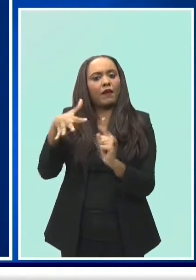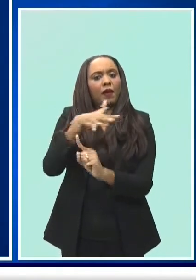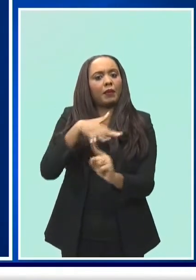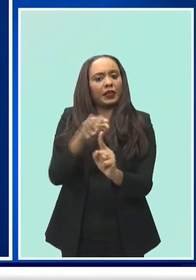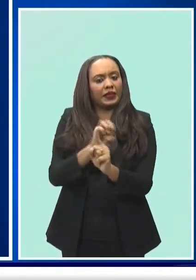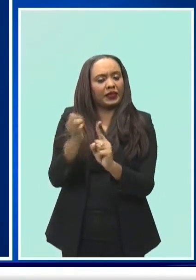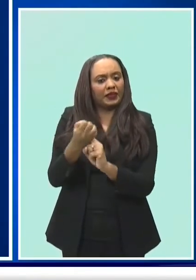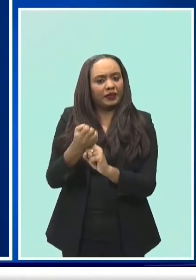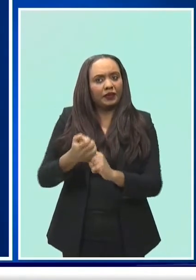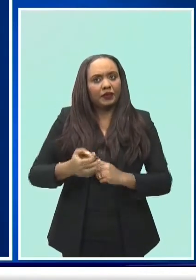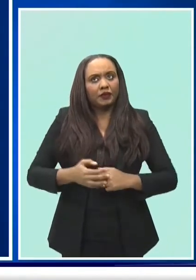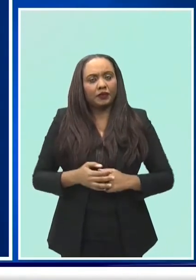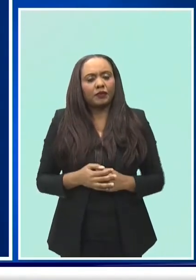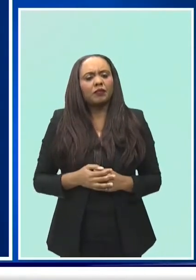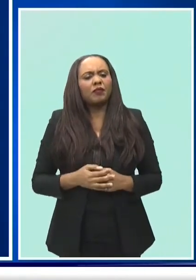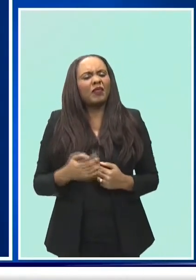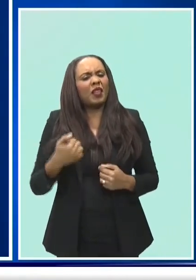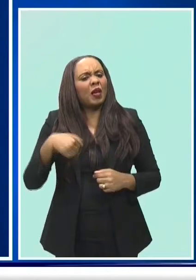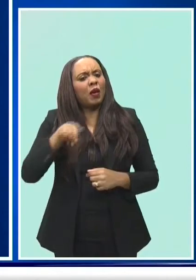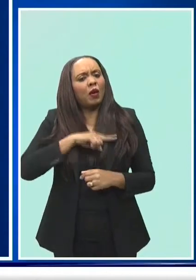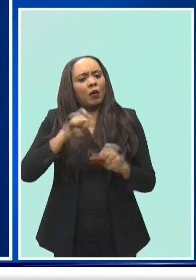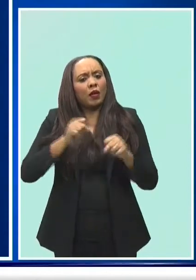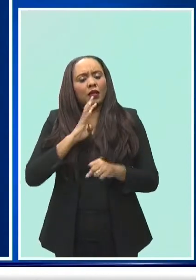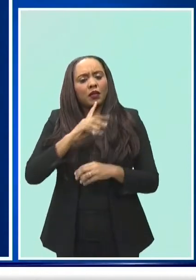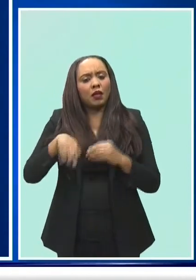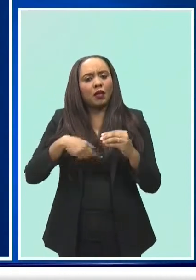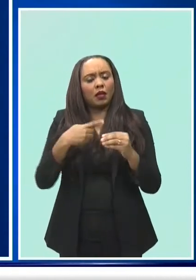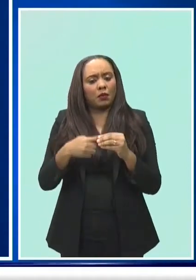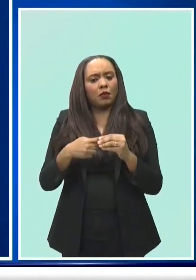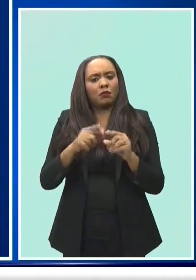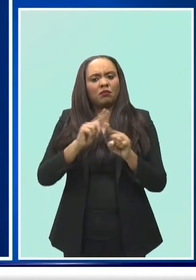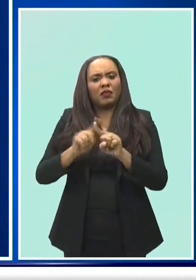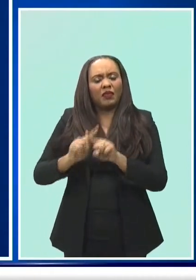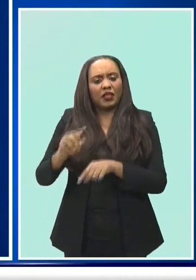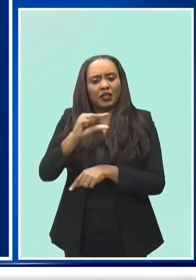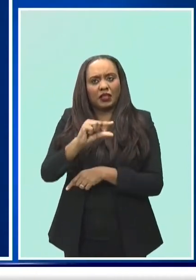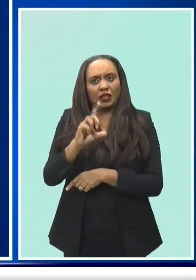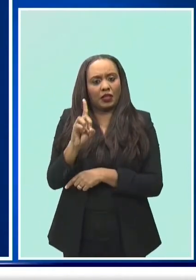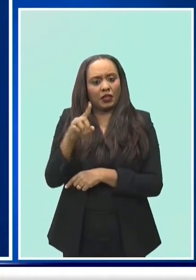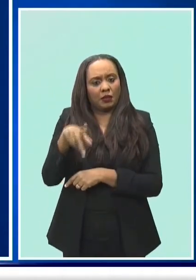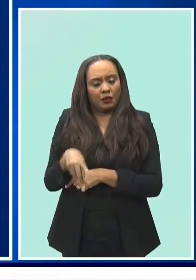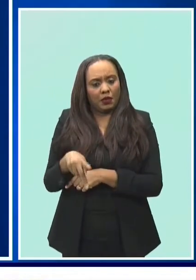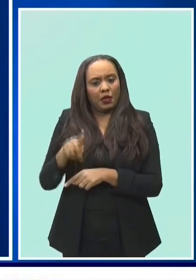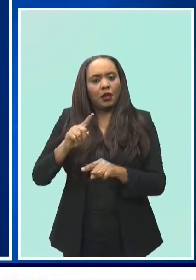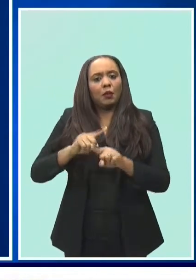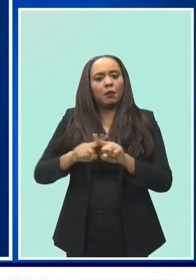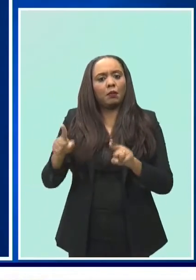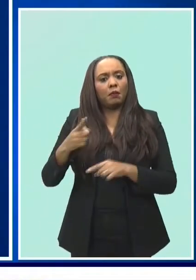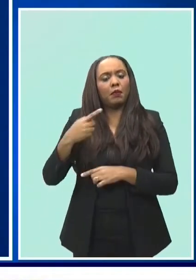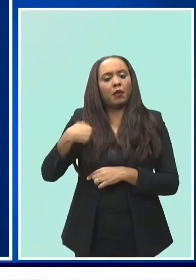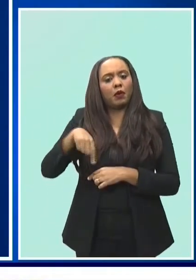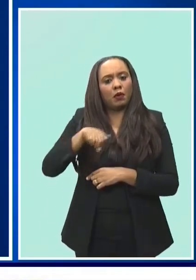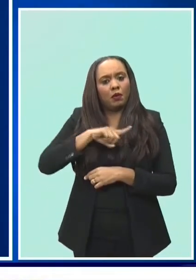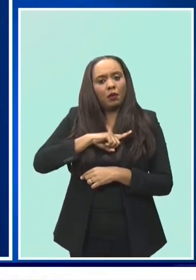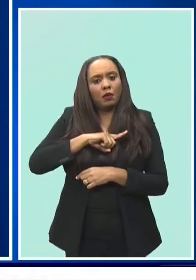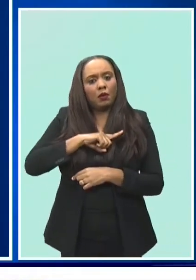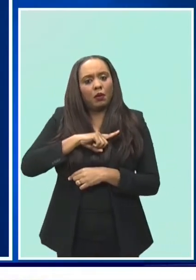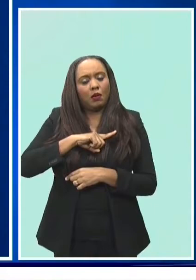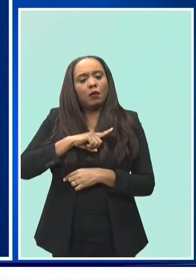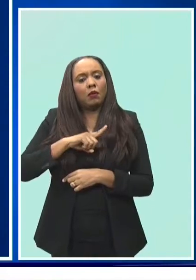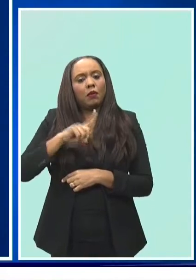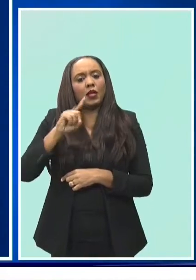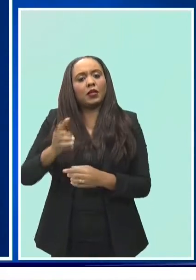about figures of GDP and so on, creative industries has a bonus, has a plus that has to be put into the